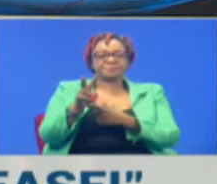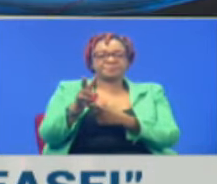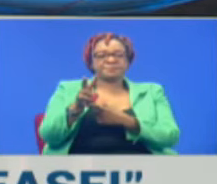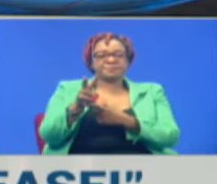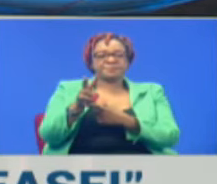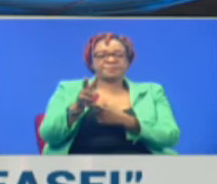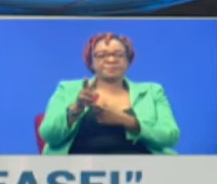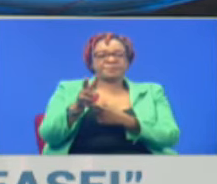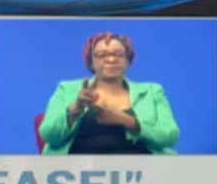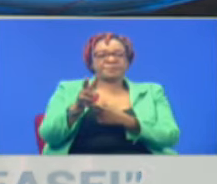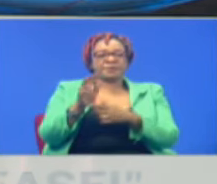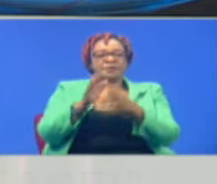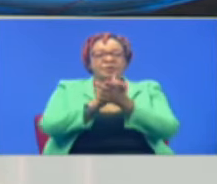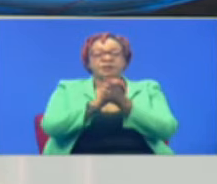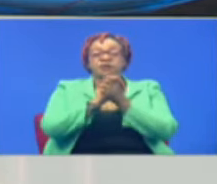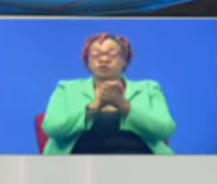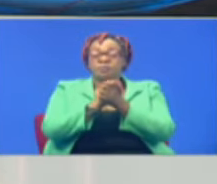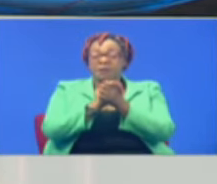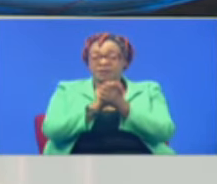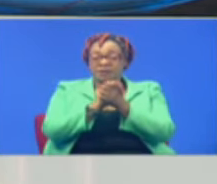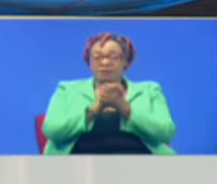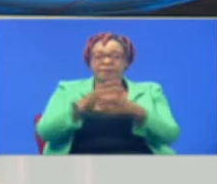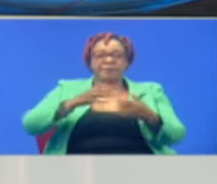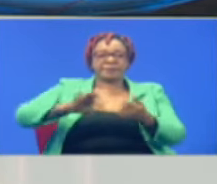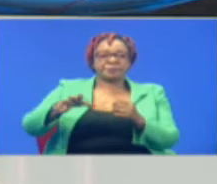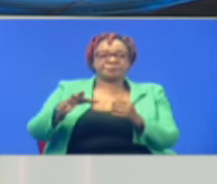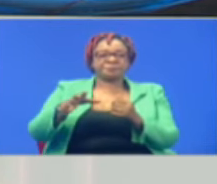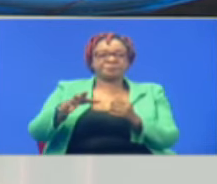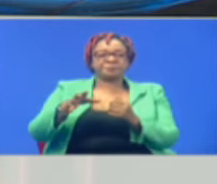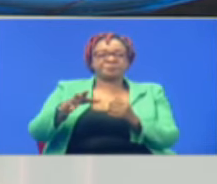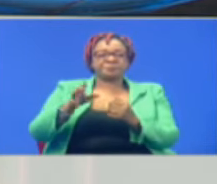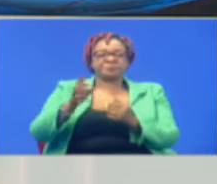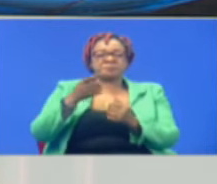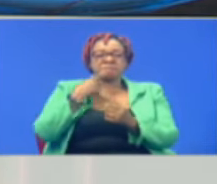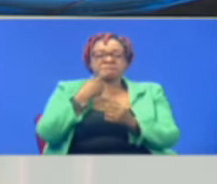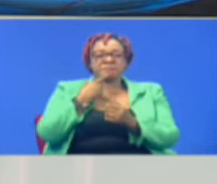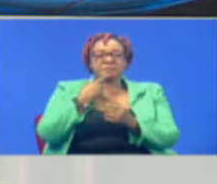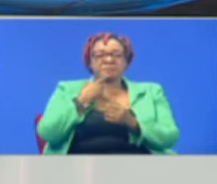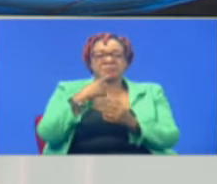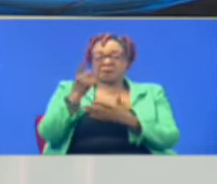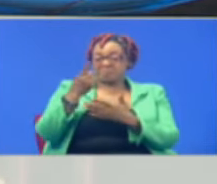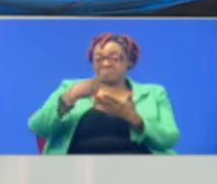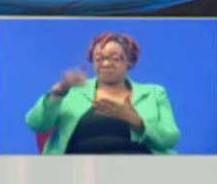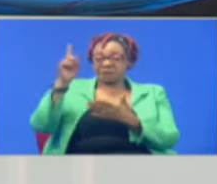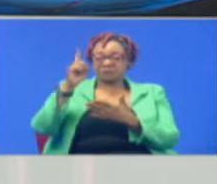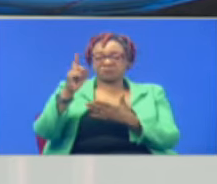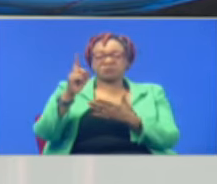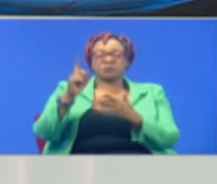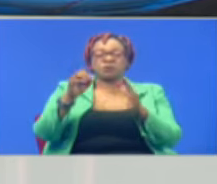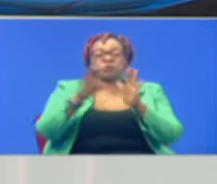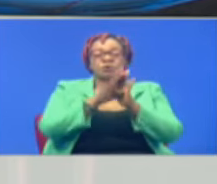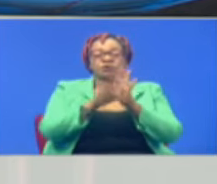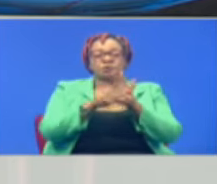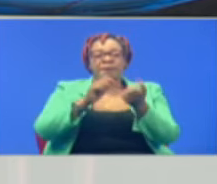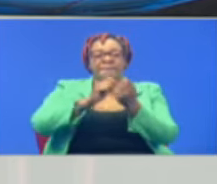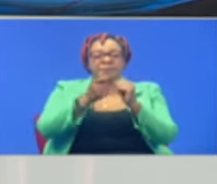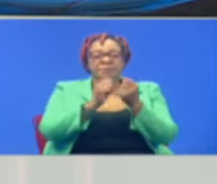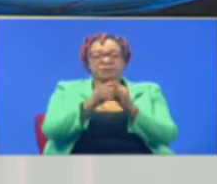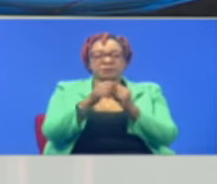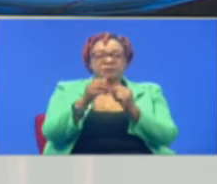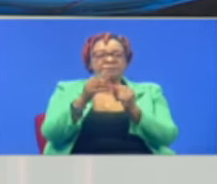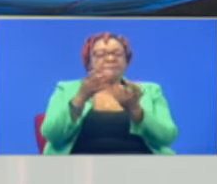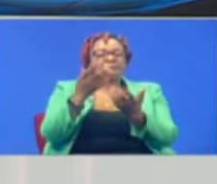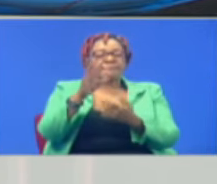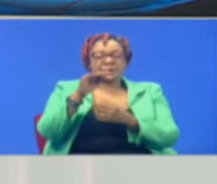And Jubilee County Assemblies that will not pass the BBI Constitutional Amendment Bill 2020 risk